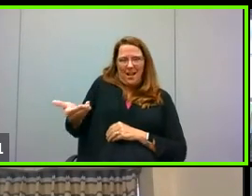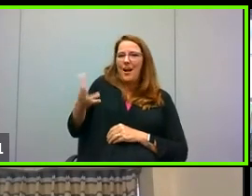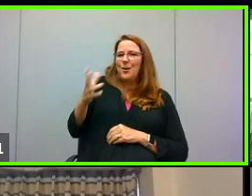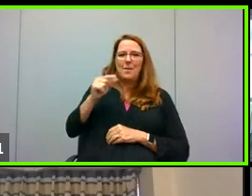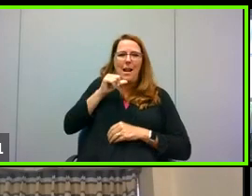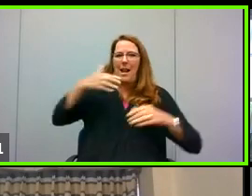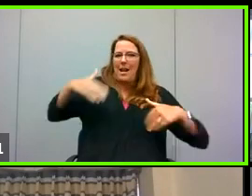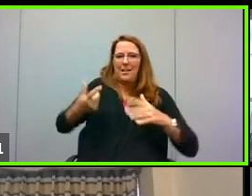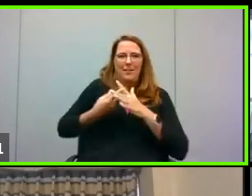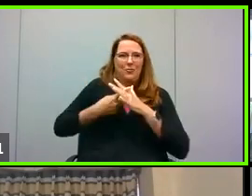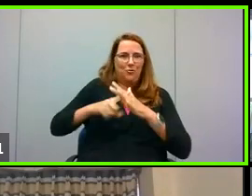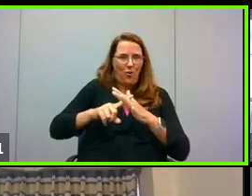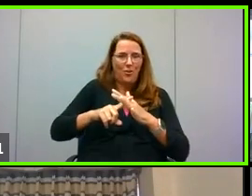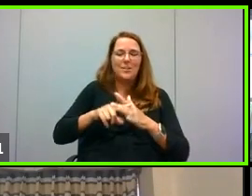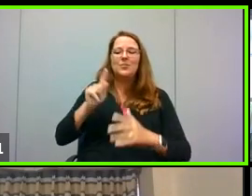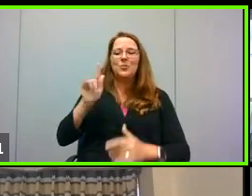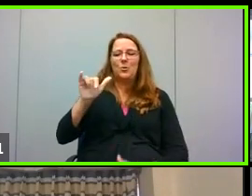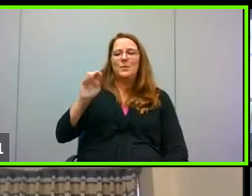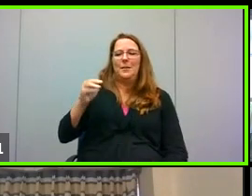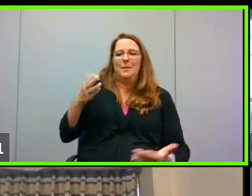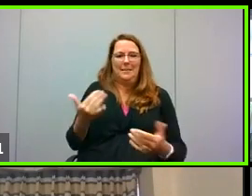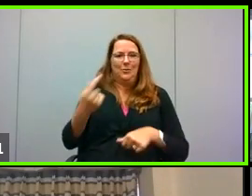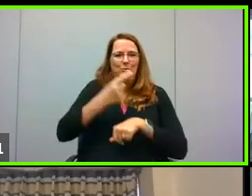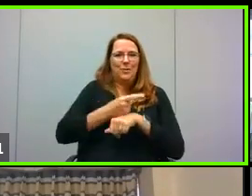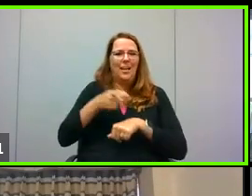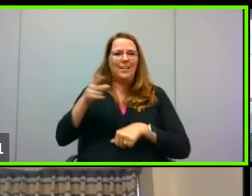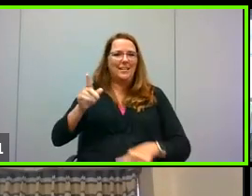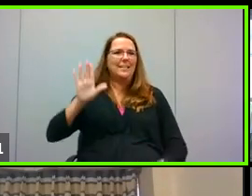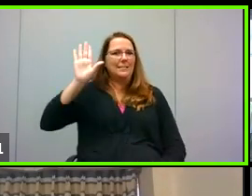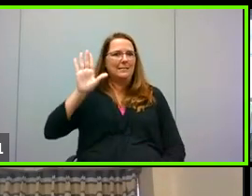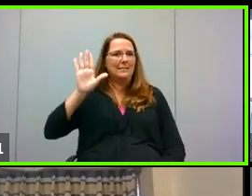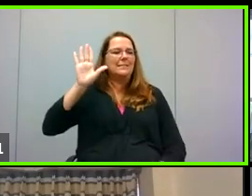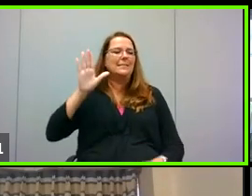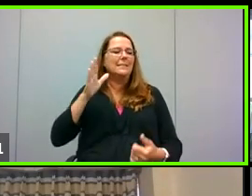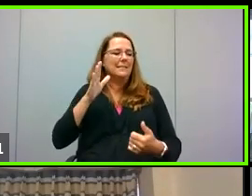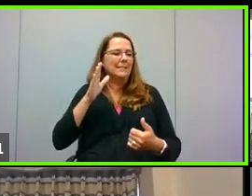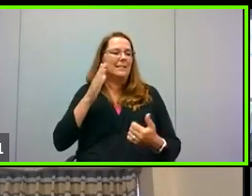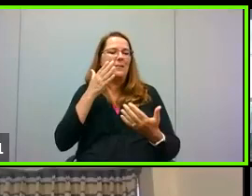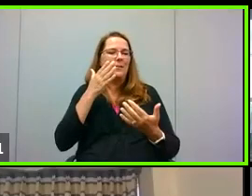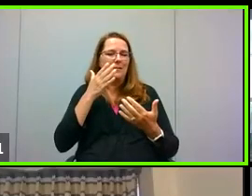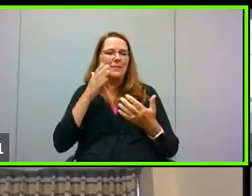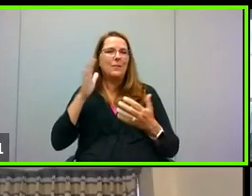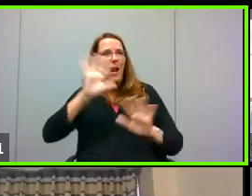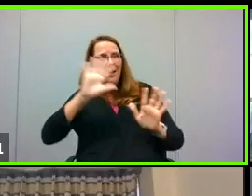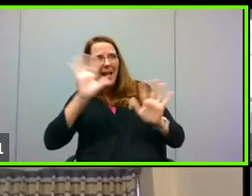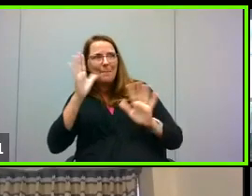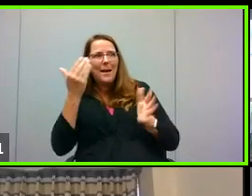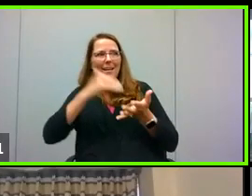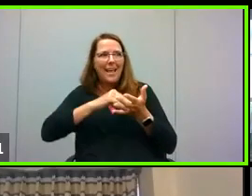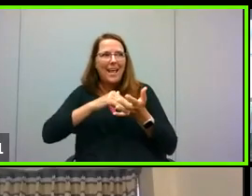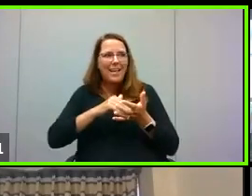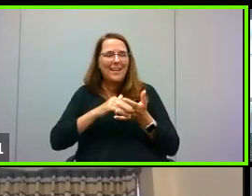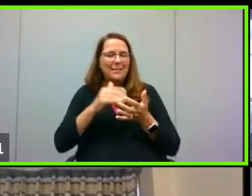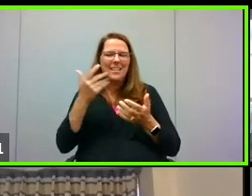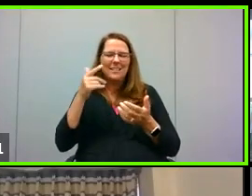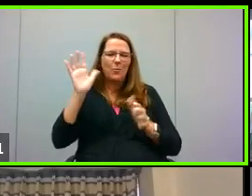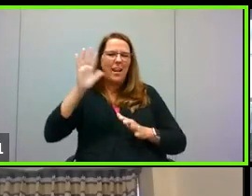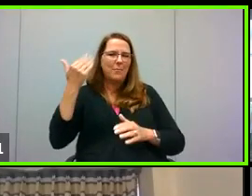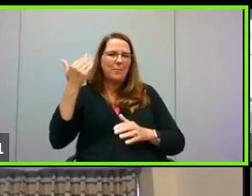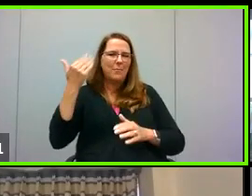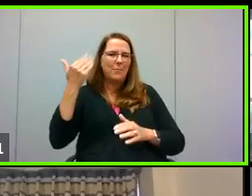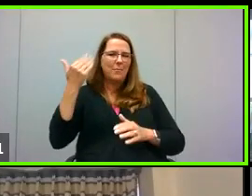here with us today, and I think he's raised his hand or waved at you once before, but Tim, wave at him again. And as I speak to Wilson,